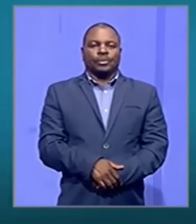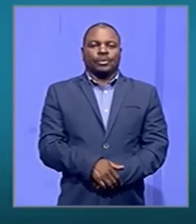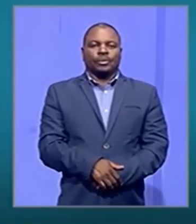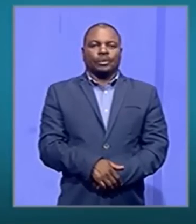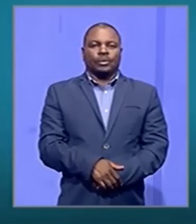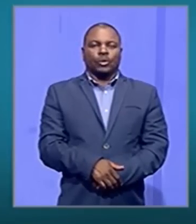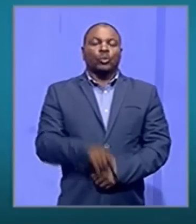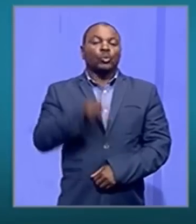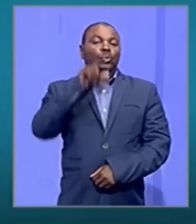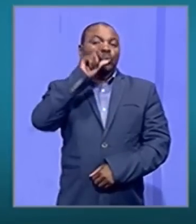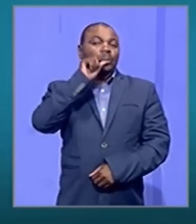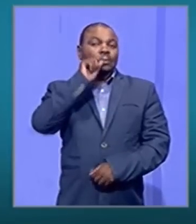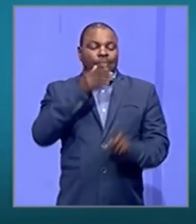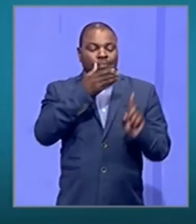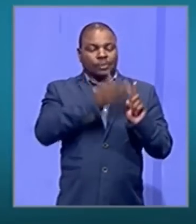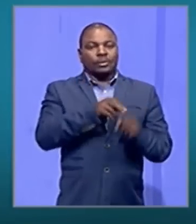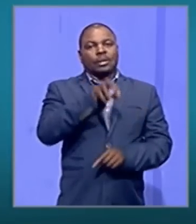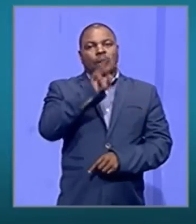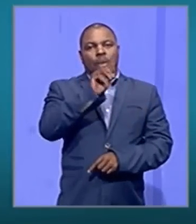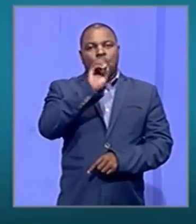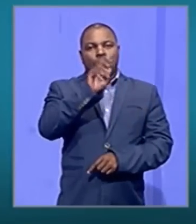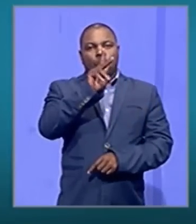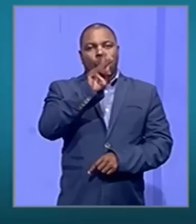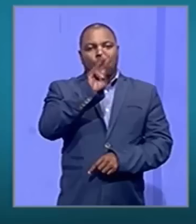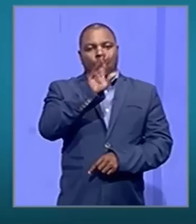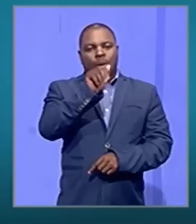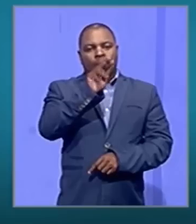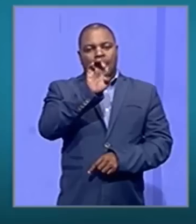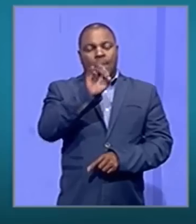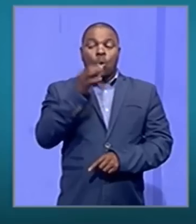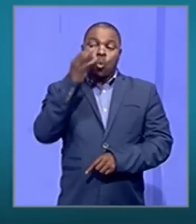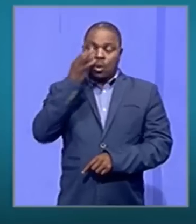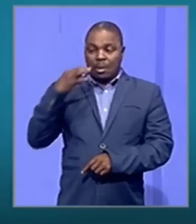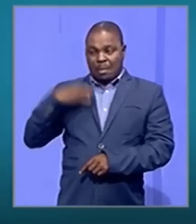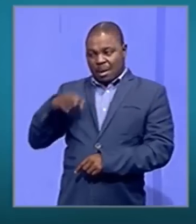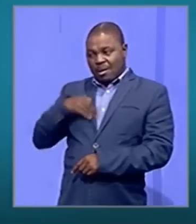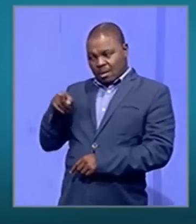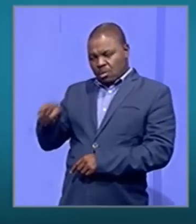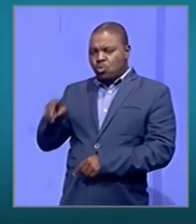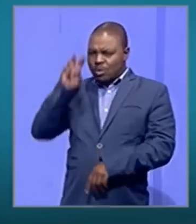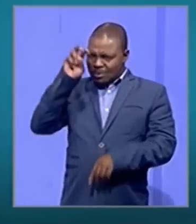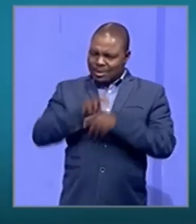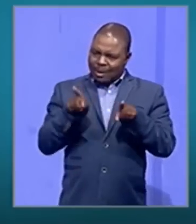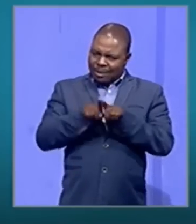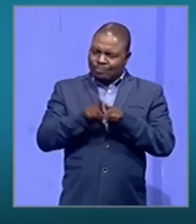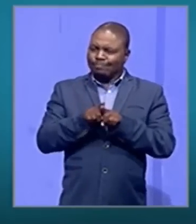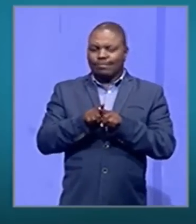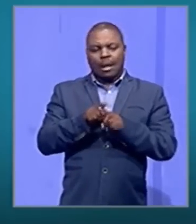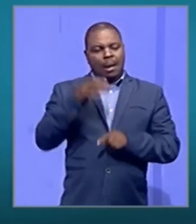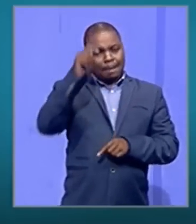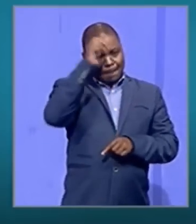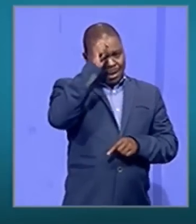Letlakaleng la Twitter Rams Mokwene o re banyana ba swanetše go tšewa ka go lekana le bafana